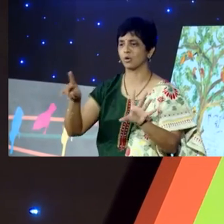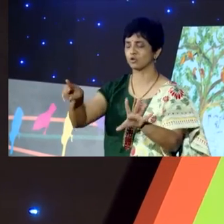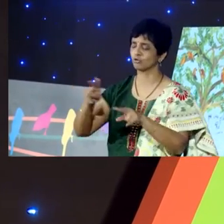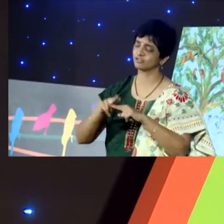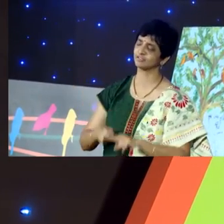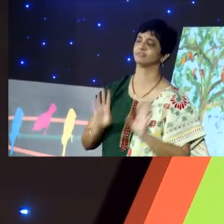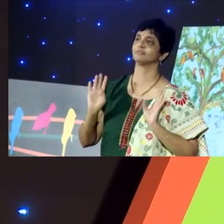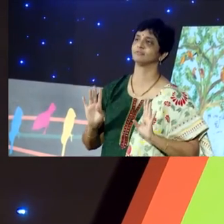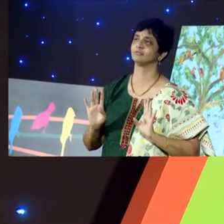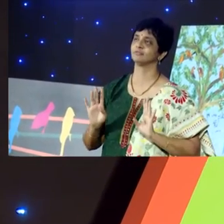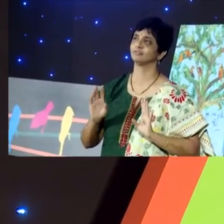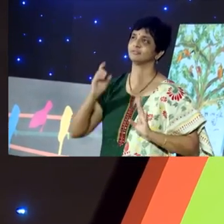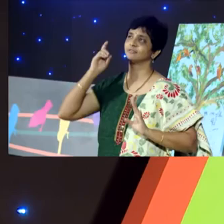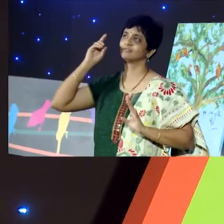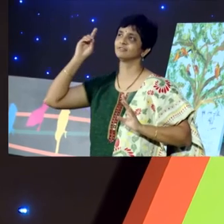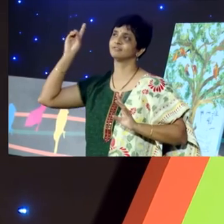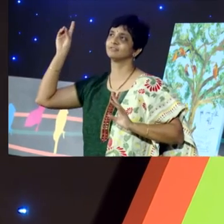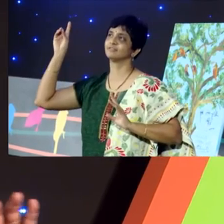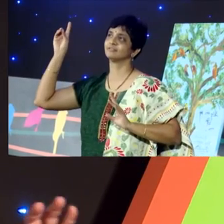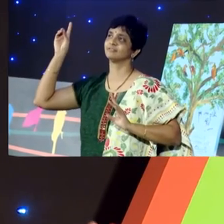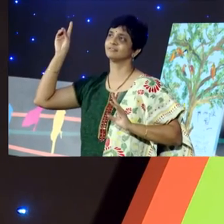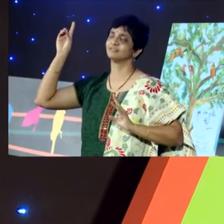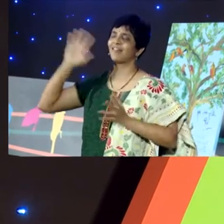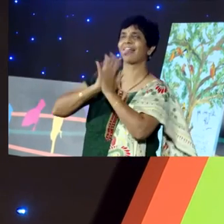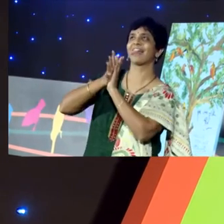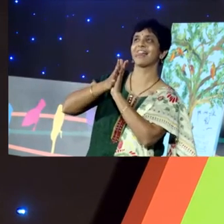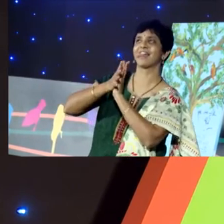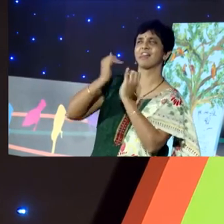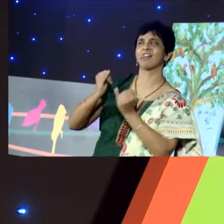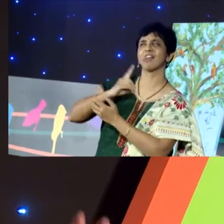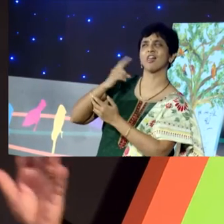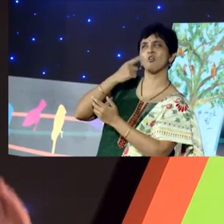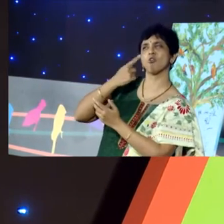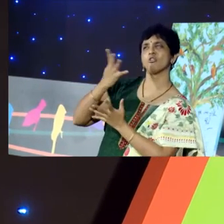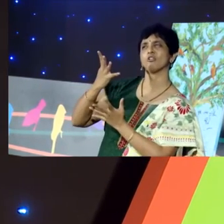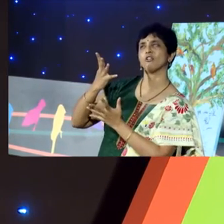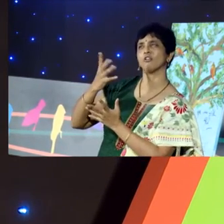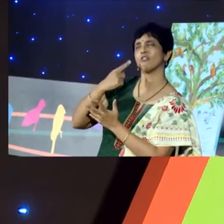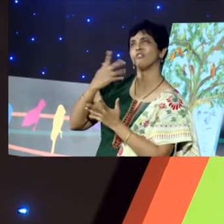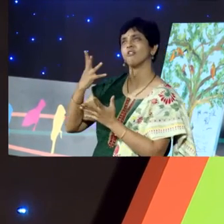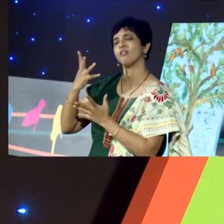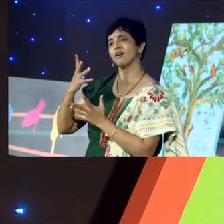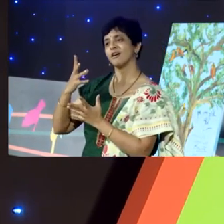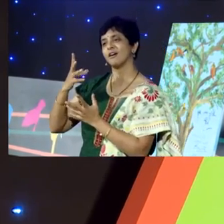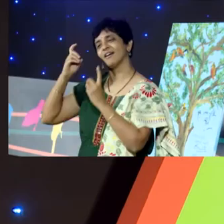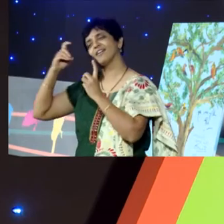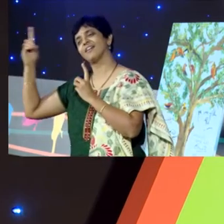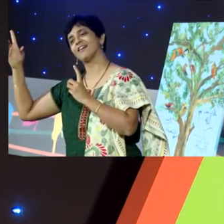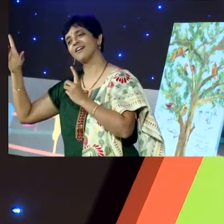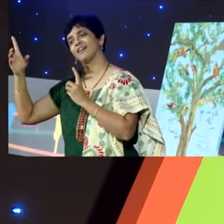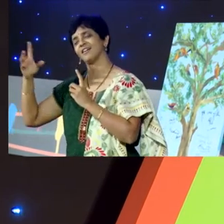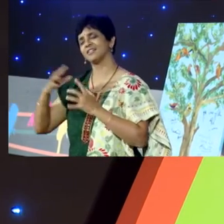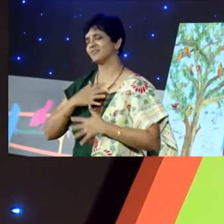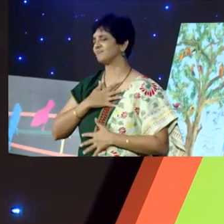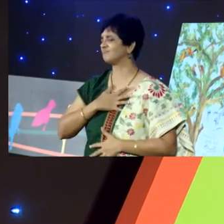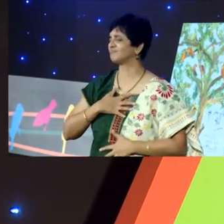a place and you can become whoever you want to become for that moment. It is the greatest